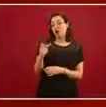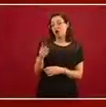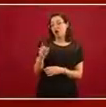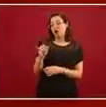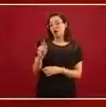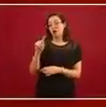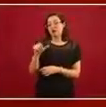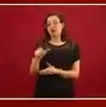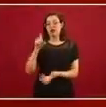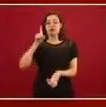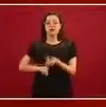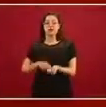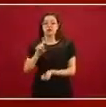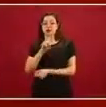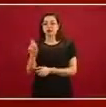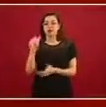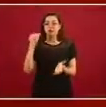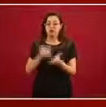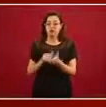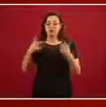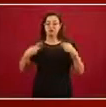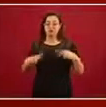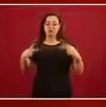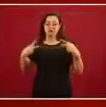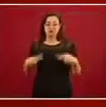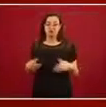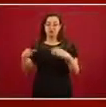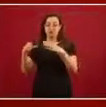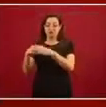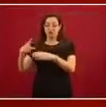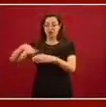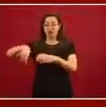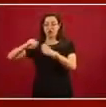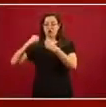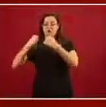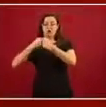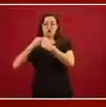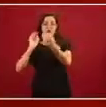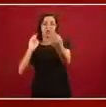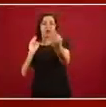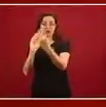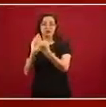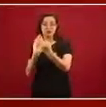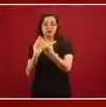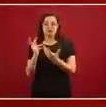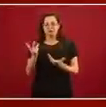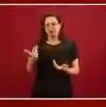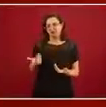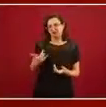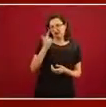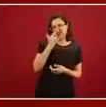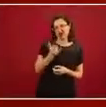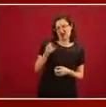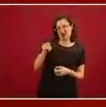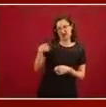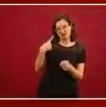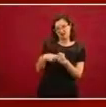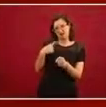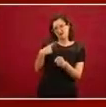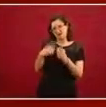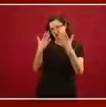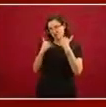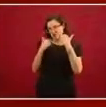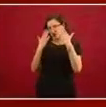but they are communities that sometimes are also, they don't have any hospitals. For example, the community of Agua